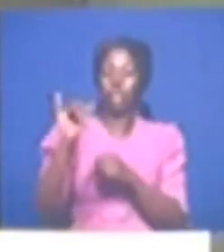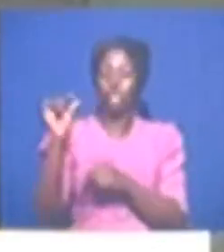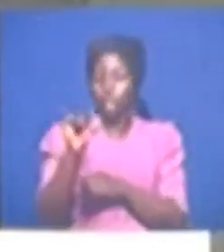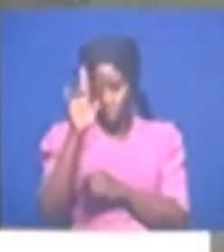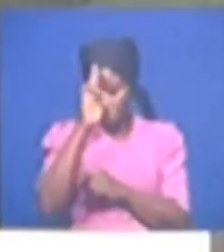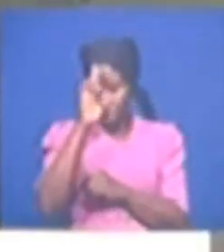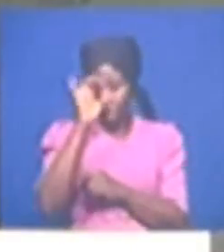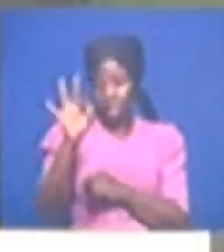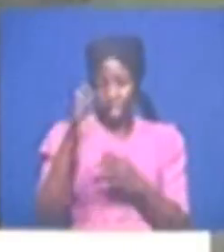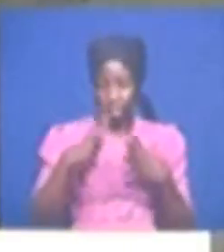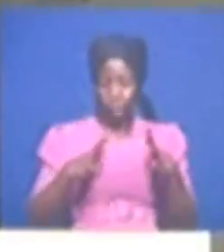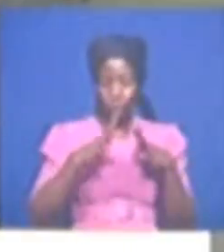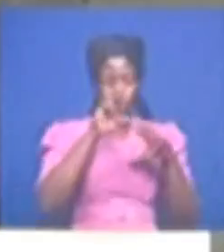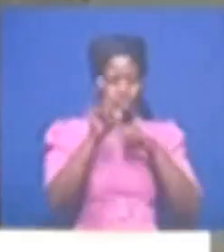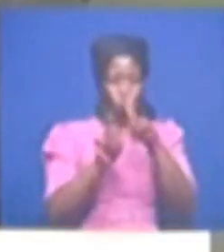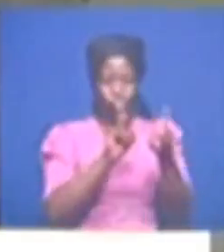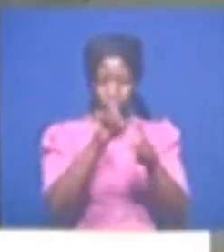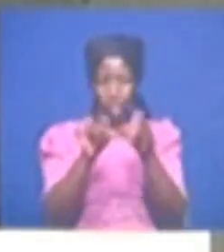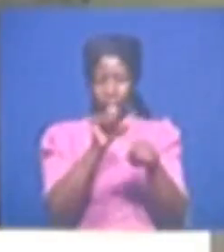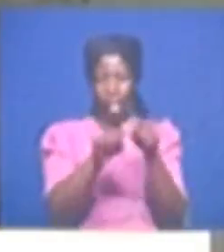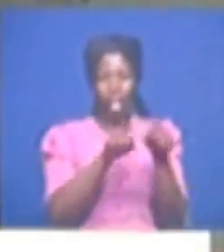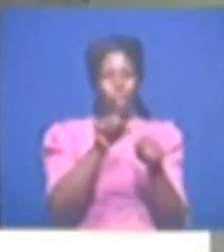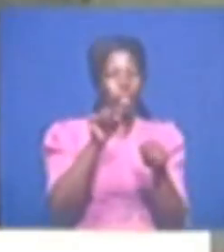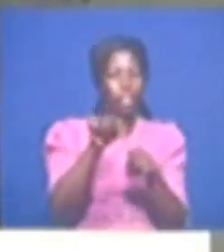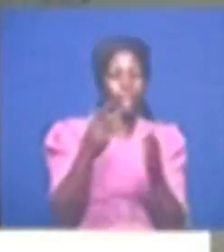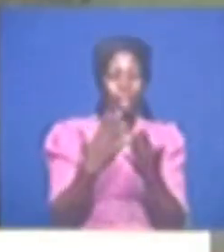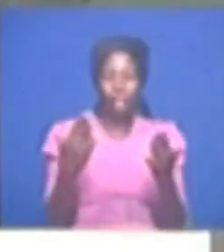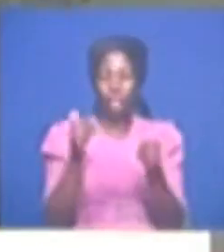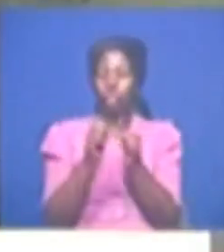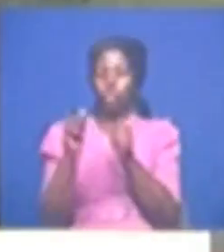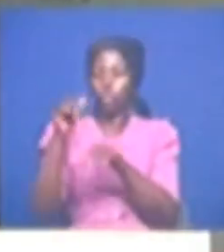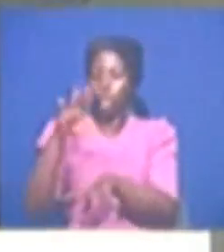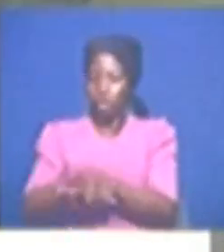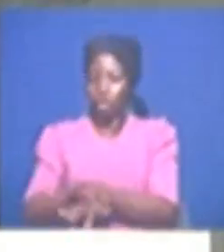questioned in connection with the consignment which was recovered at a go-down.